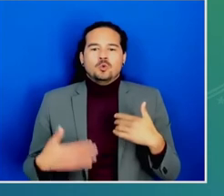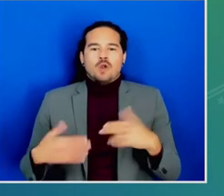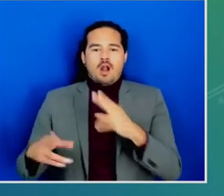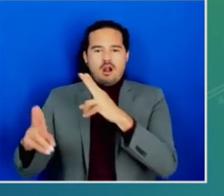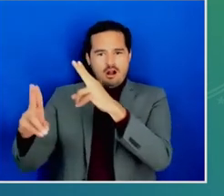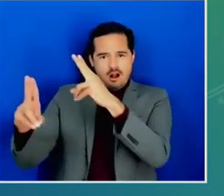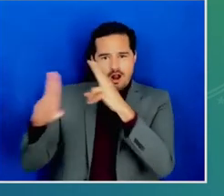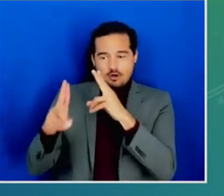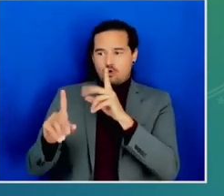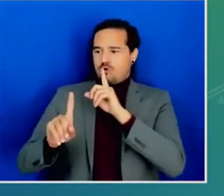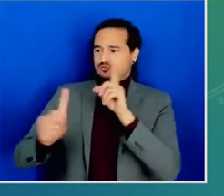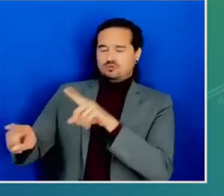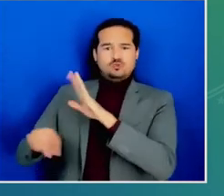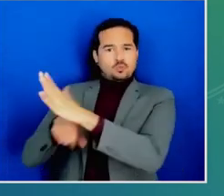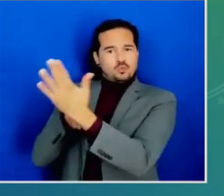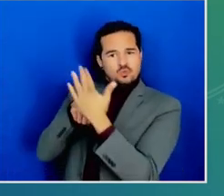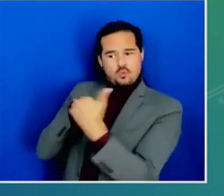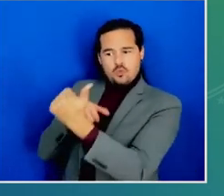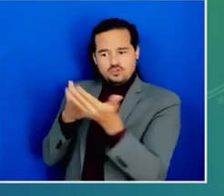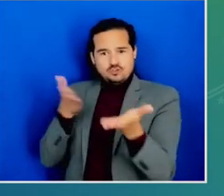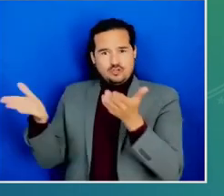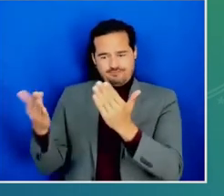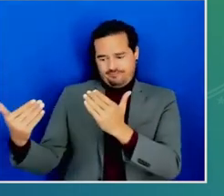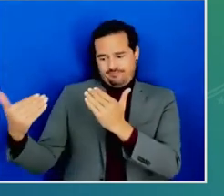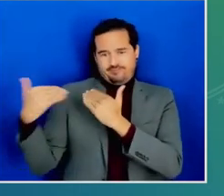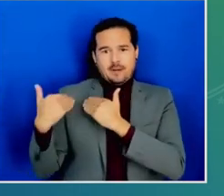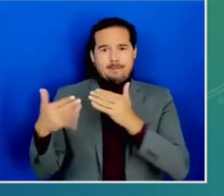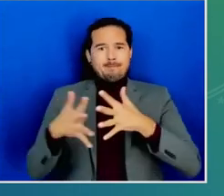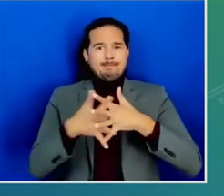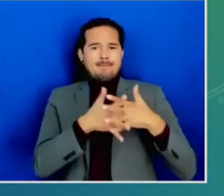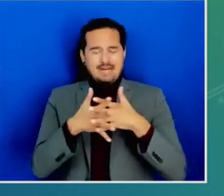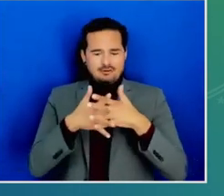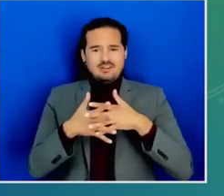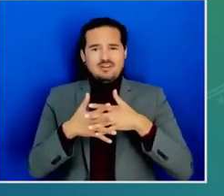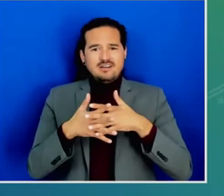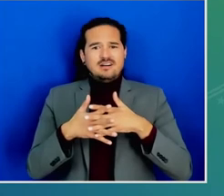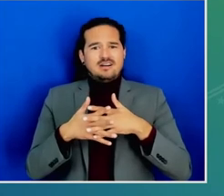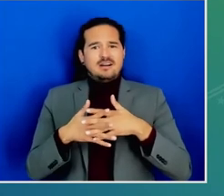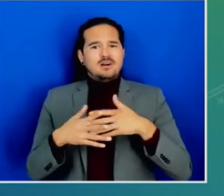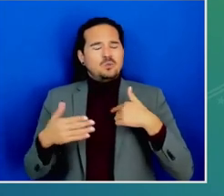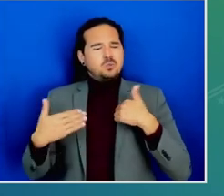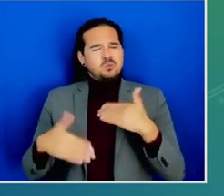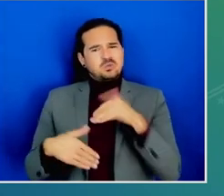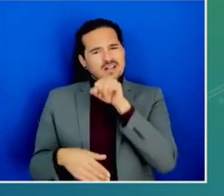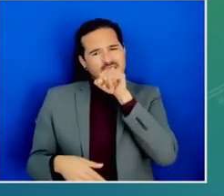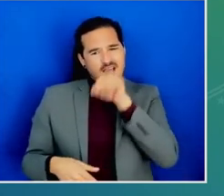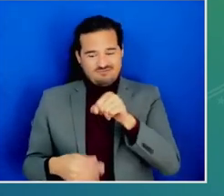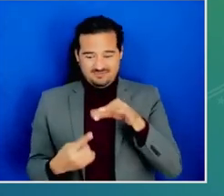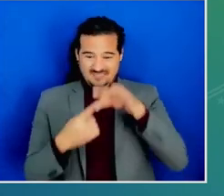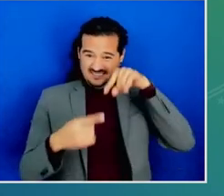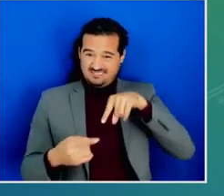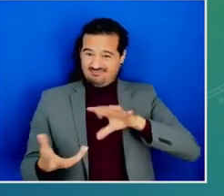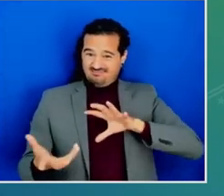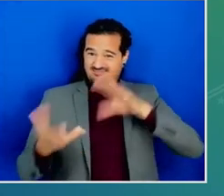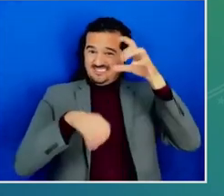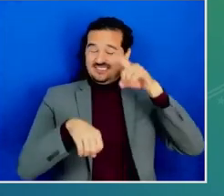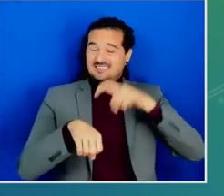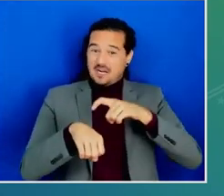to serve this nation that I love, especially at this moment of